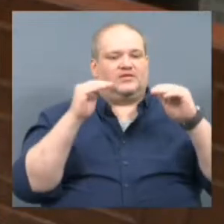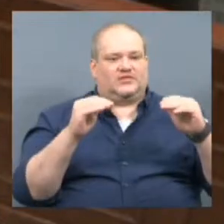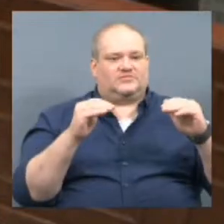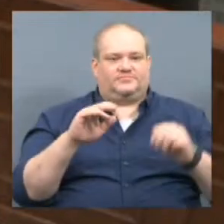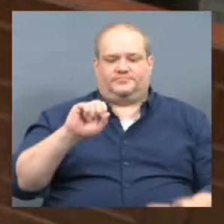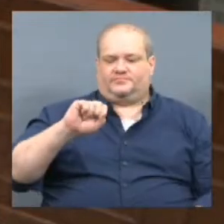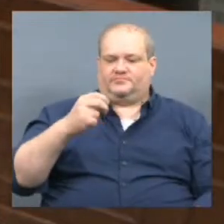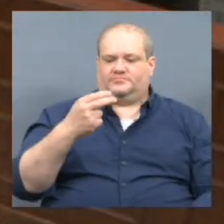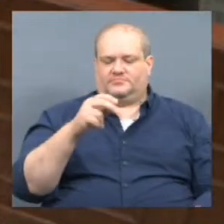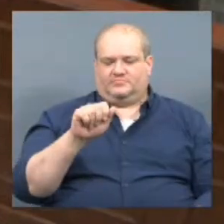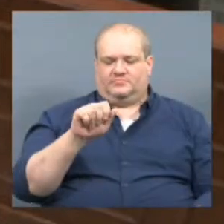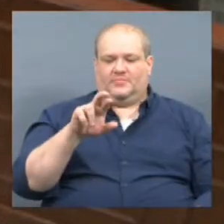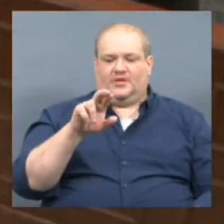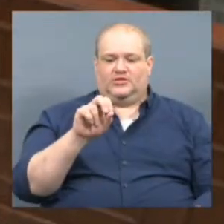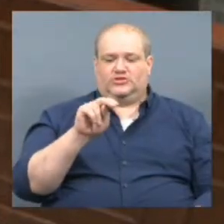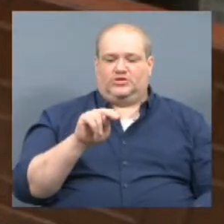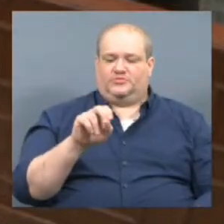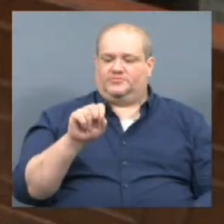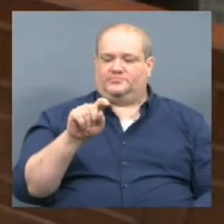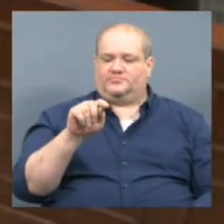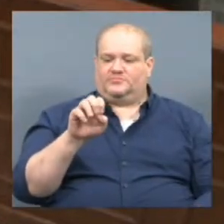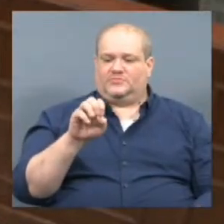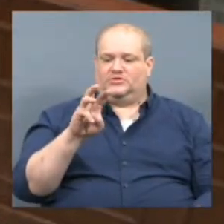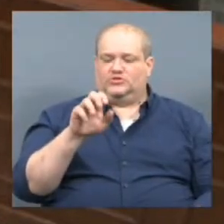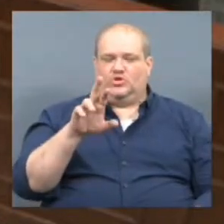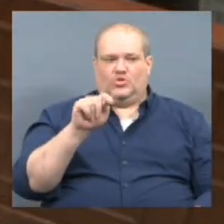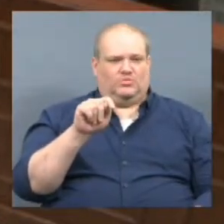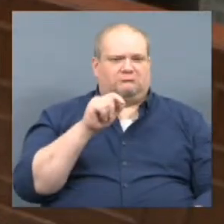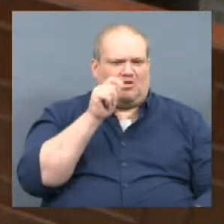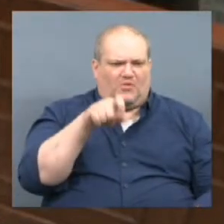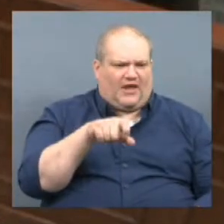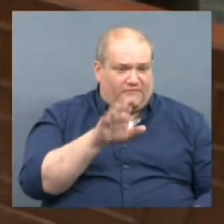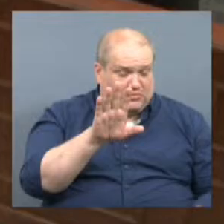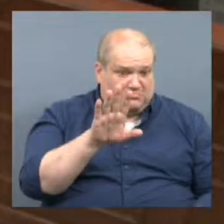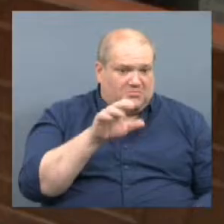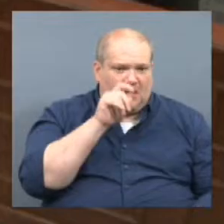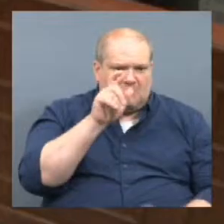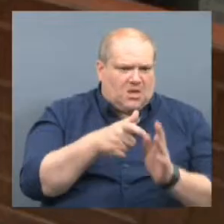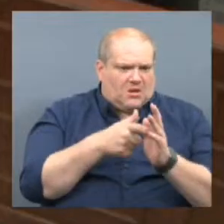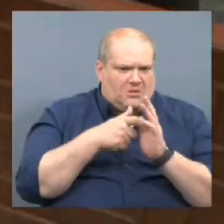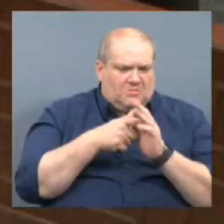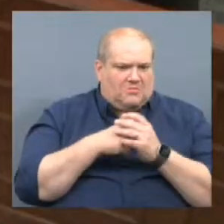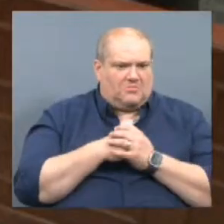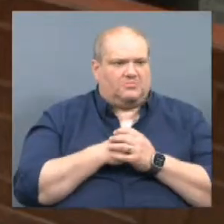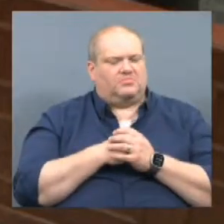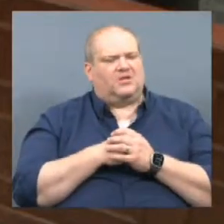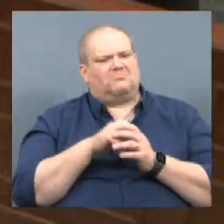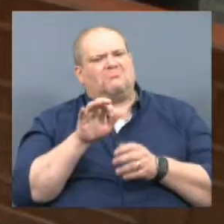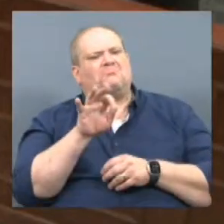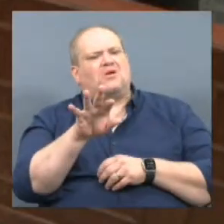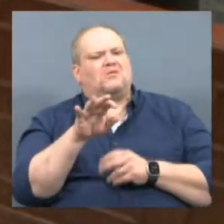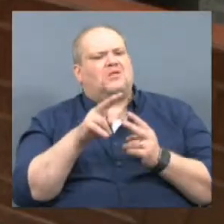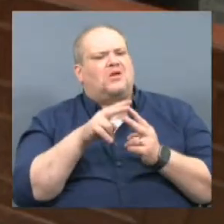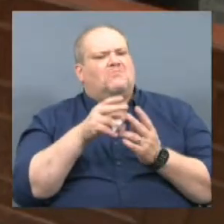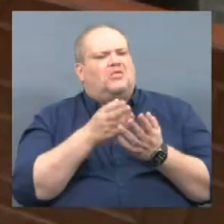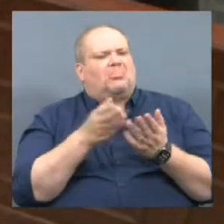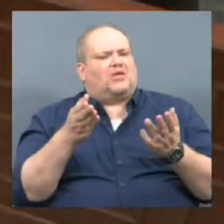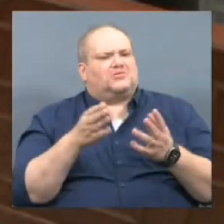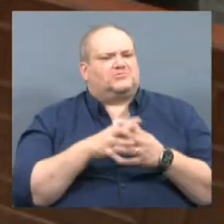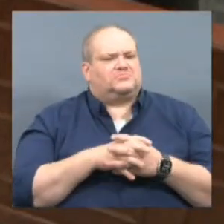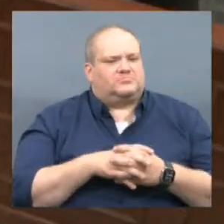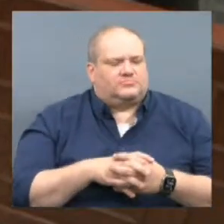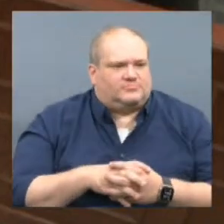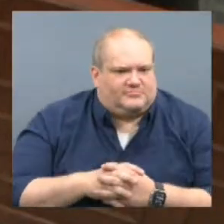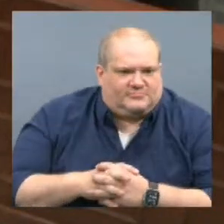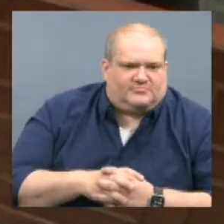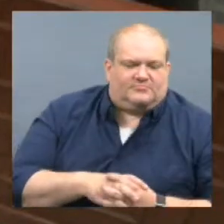Stewart. Did you want to speak, Ms. Stewart? Okay. You don't have to speak. It's not mandatory. All right.